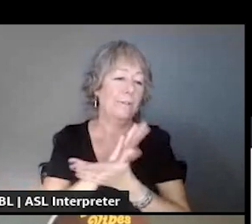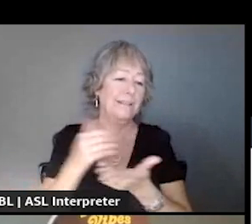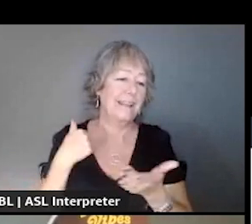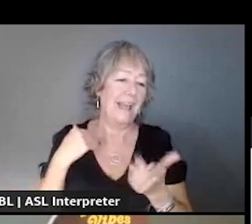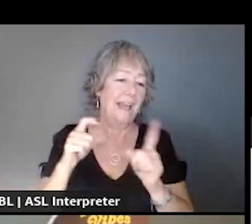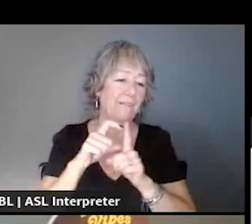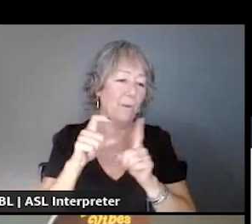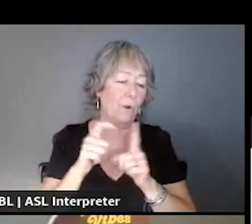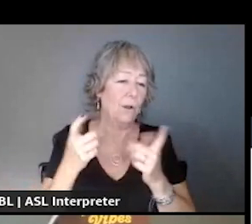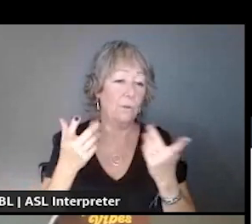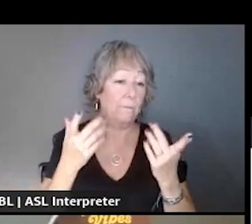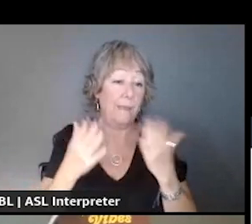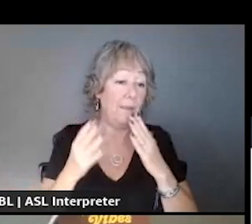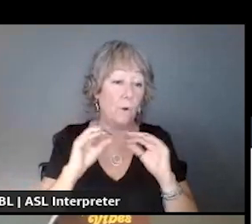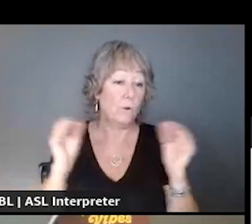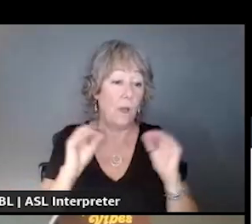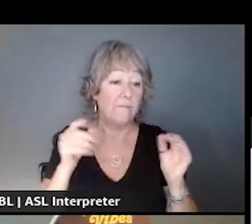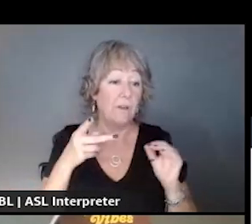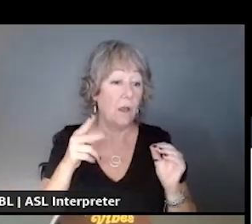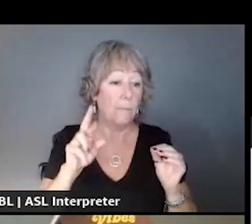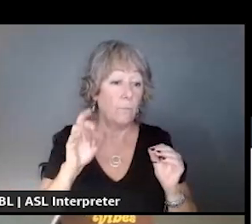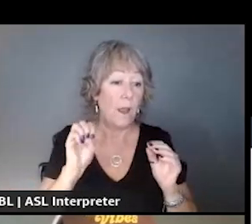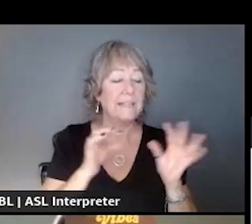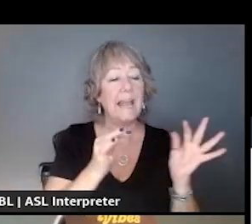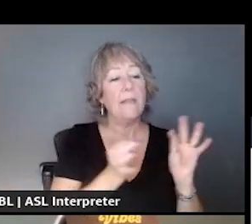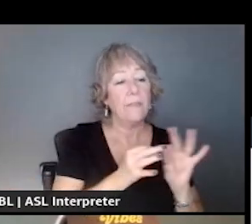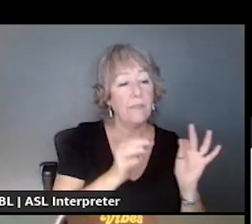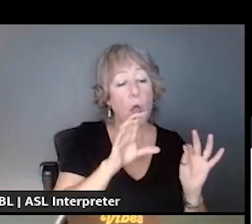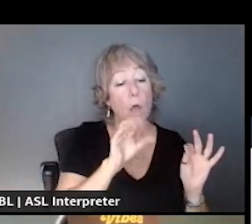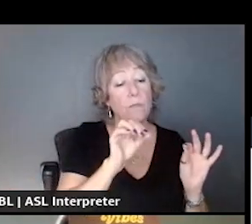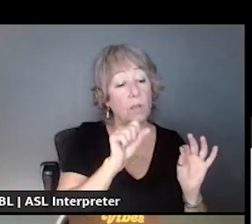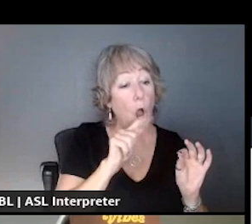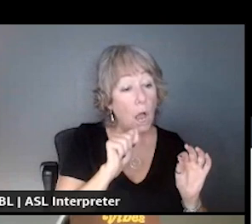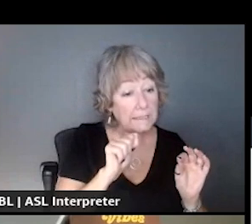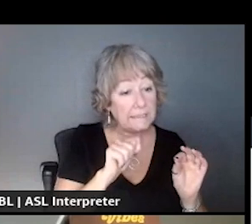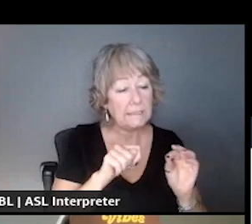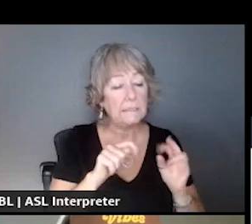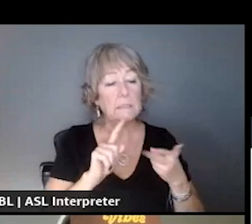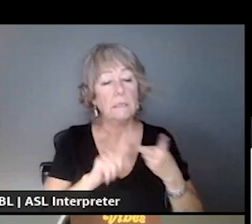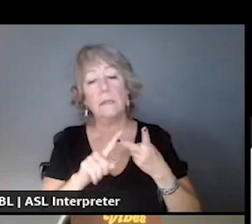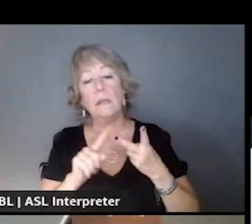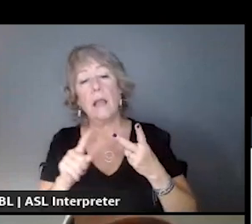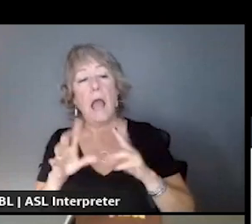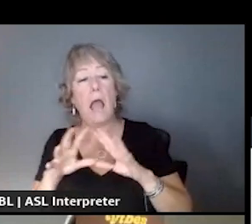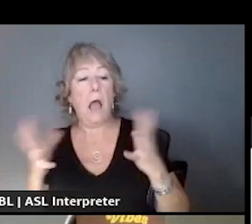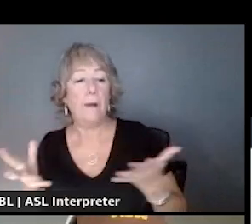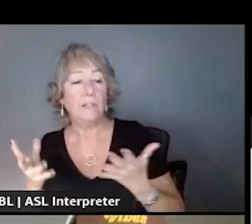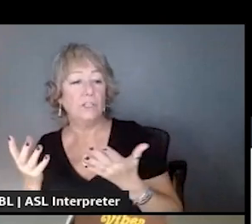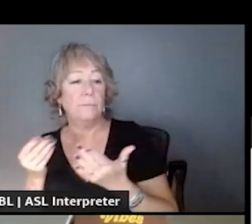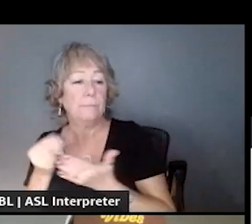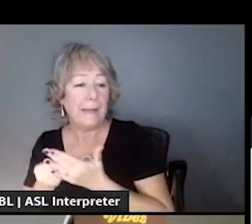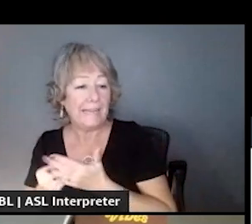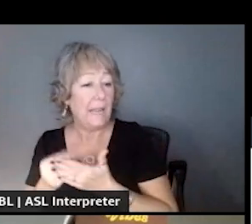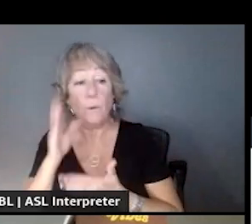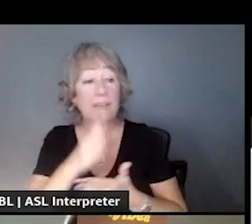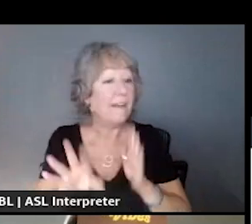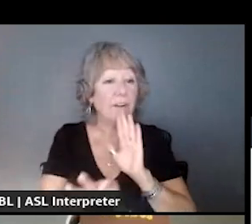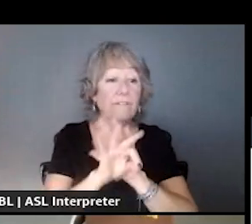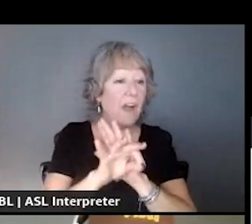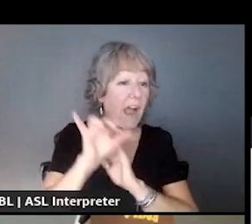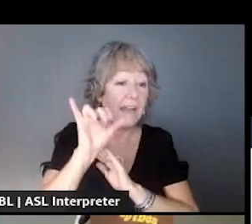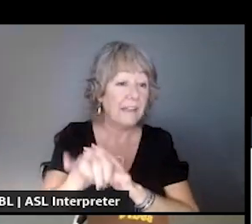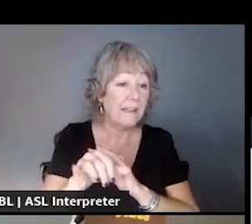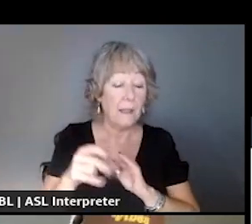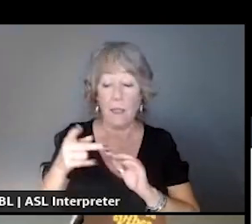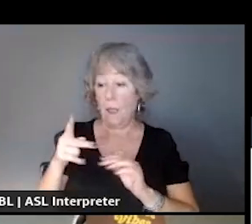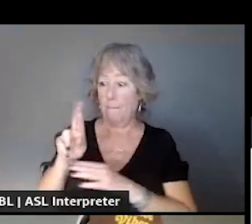not mentioned. It was only said that the cost of my the cost of the laptop is X. It would never find that. Couldn't find